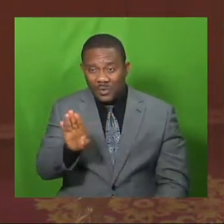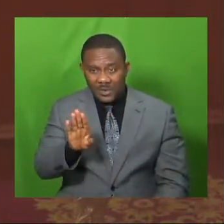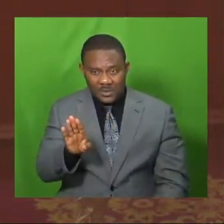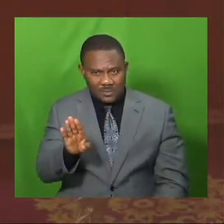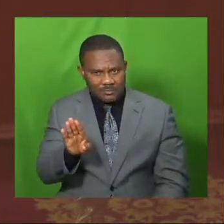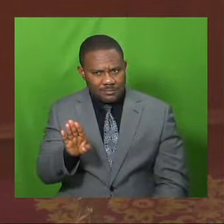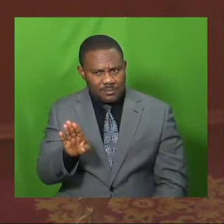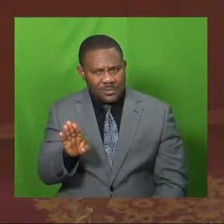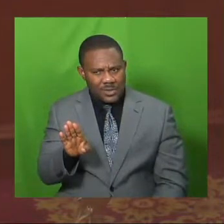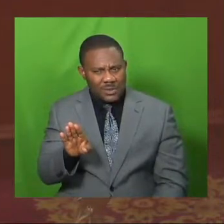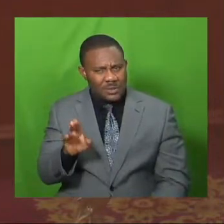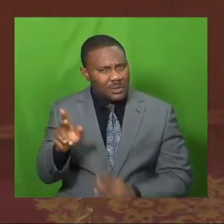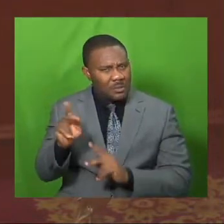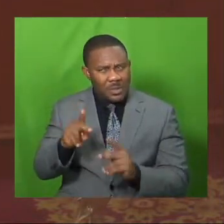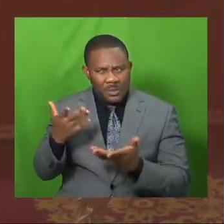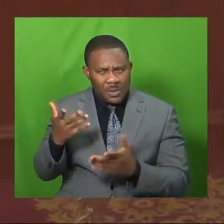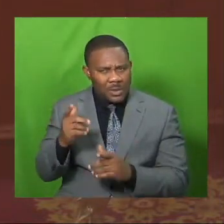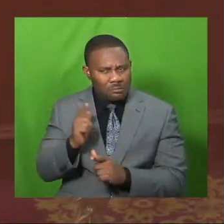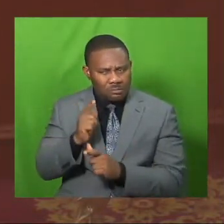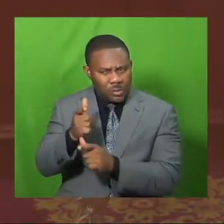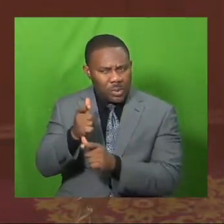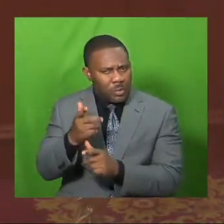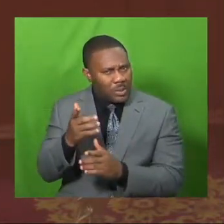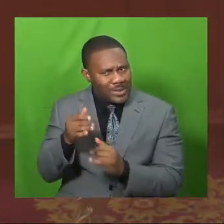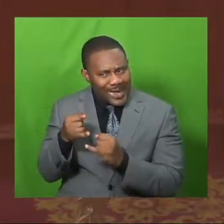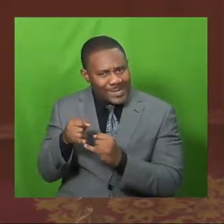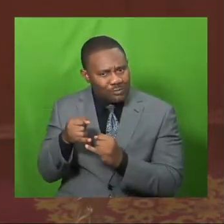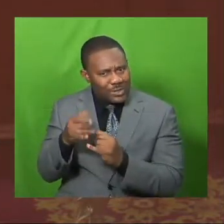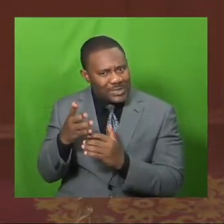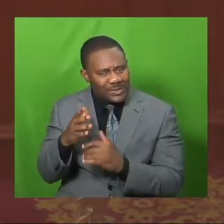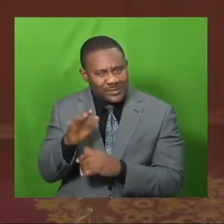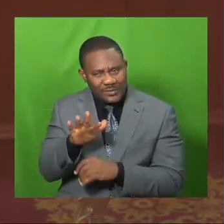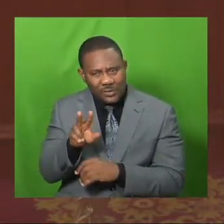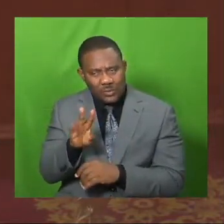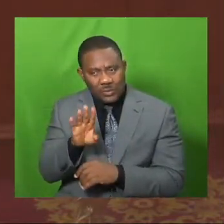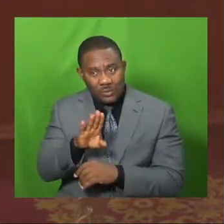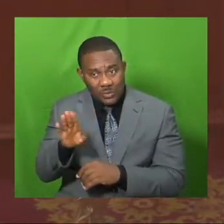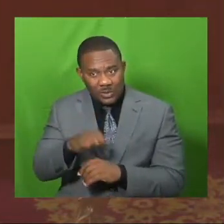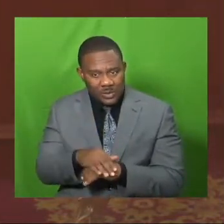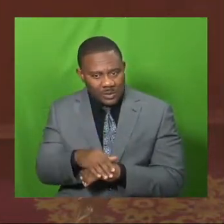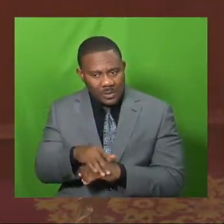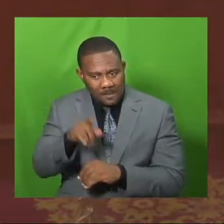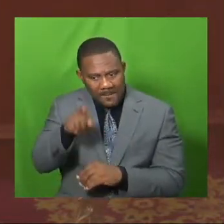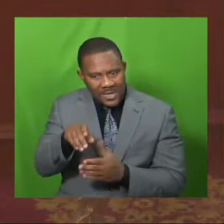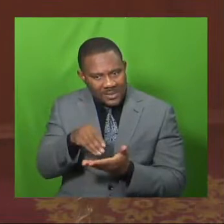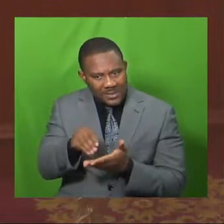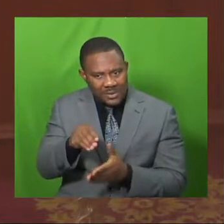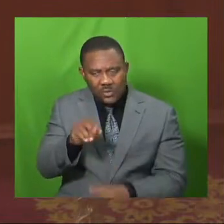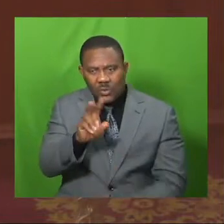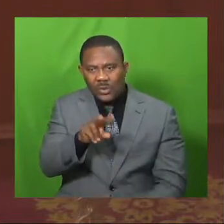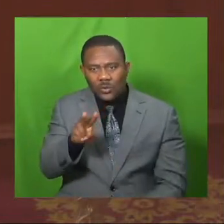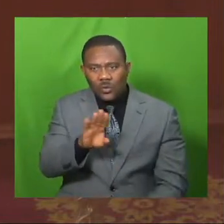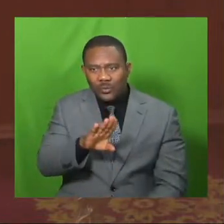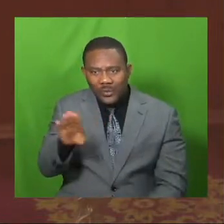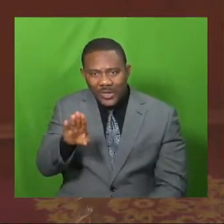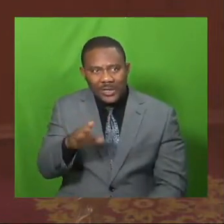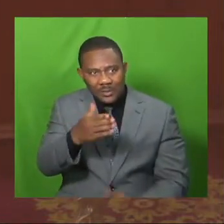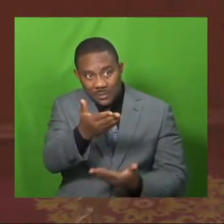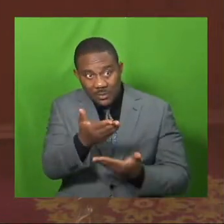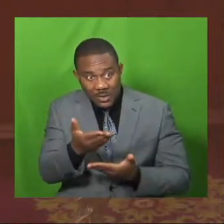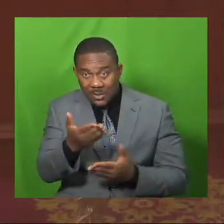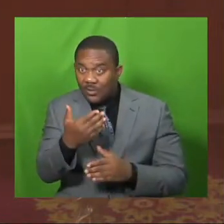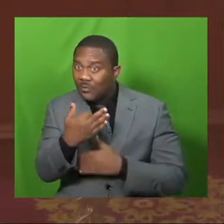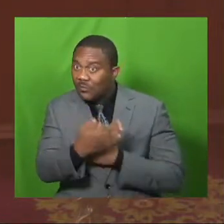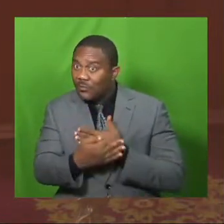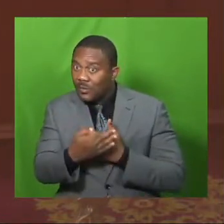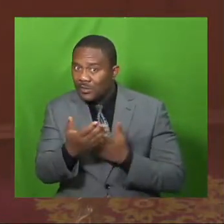domestic lenders alone who gave him money. He will have to pay another 22 billion to foreigners who gave us the money. Mr.